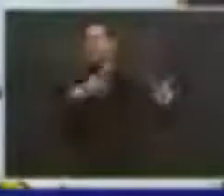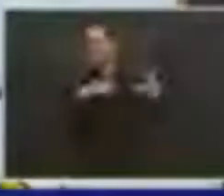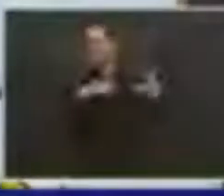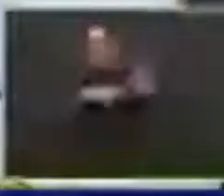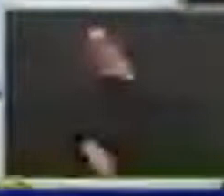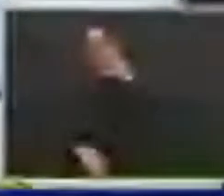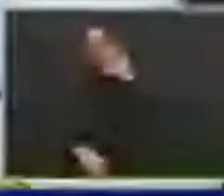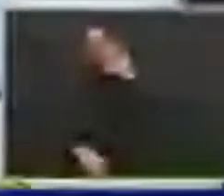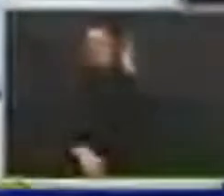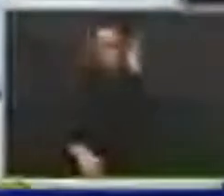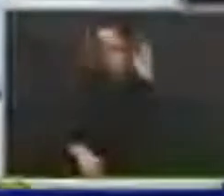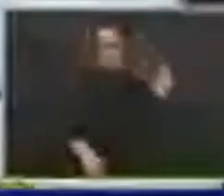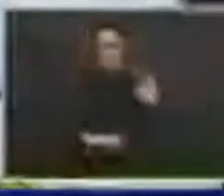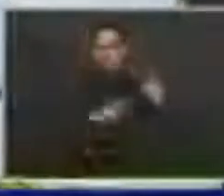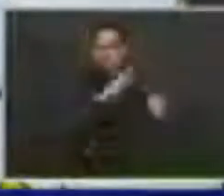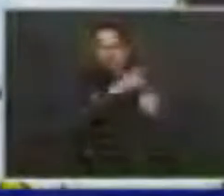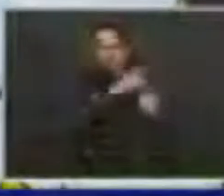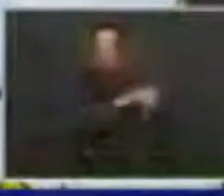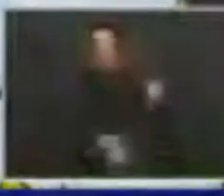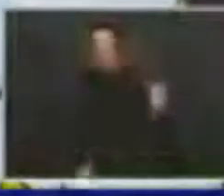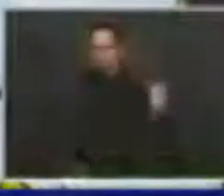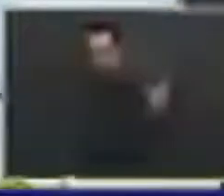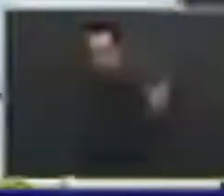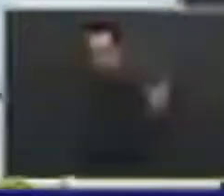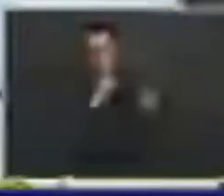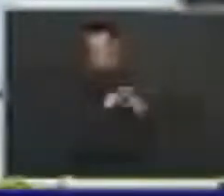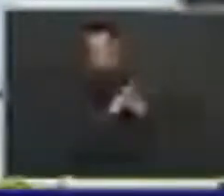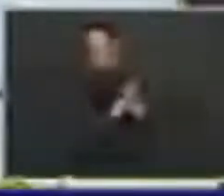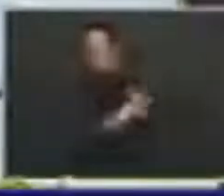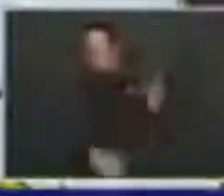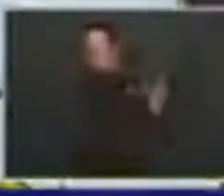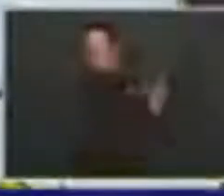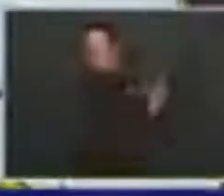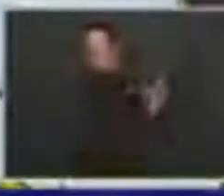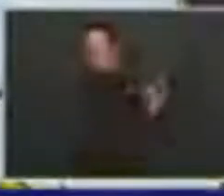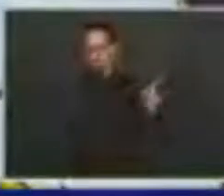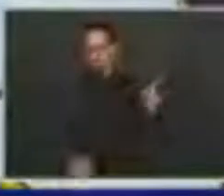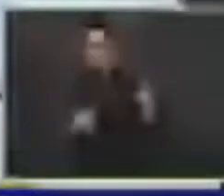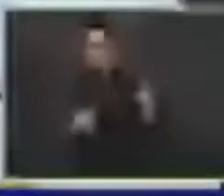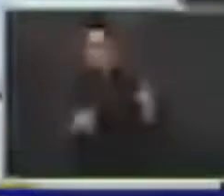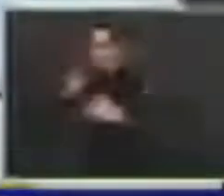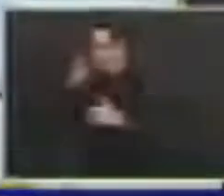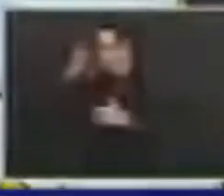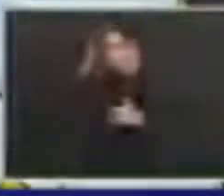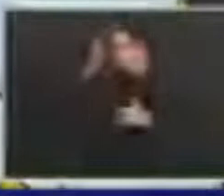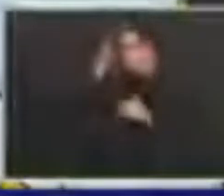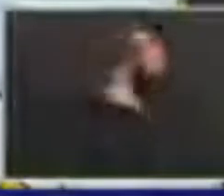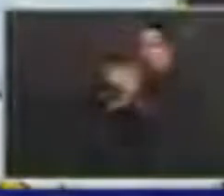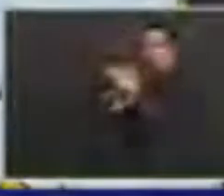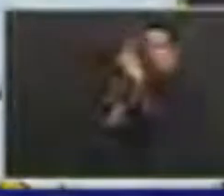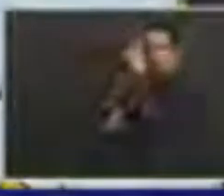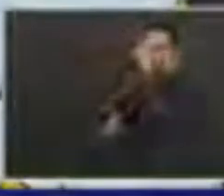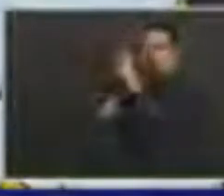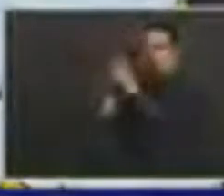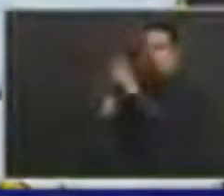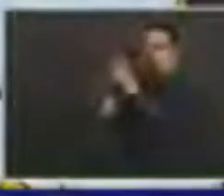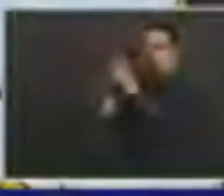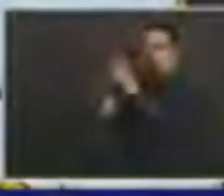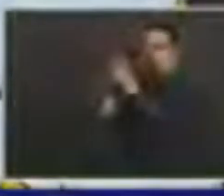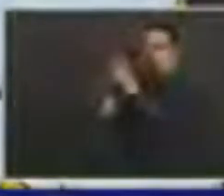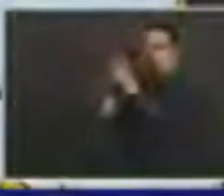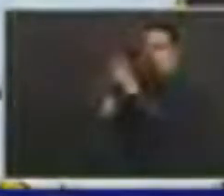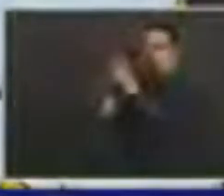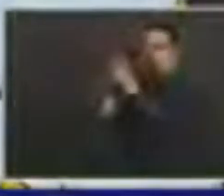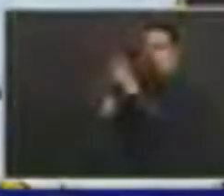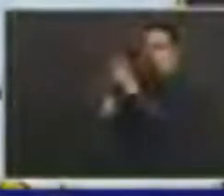325-ish, 325 COVID beds in Cranston. So that's exactly where we are. From the equipment that